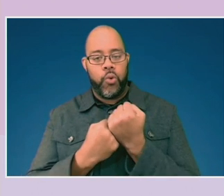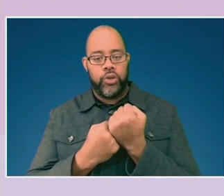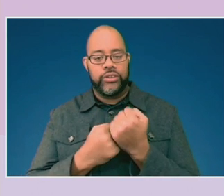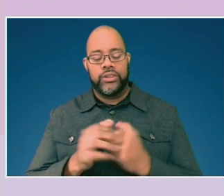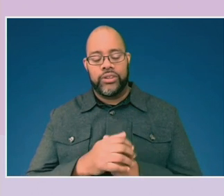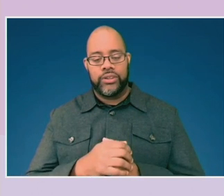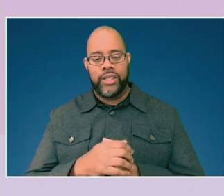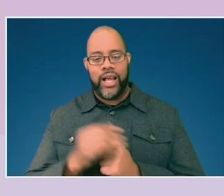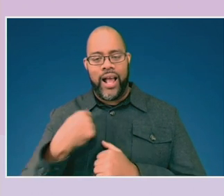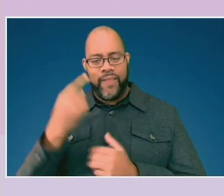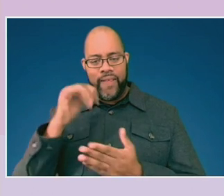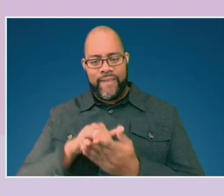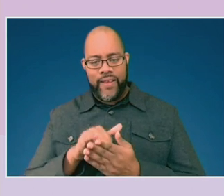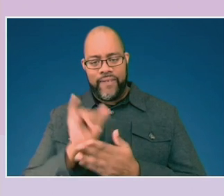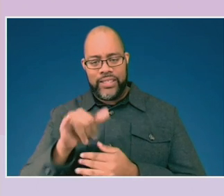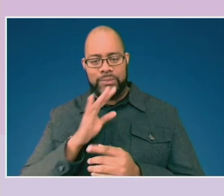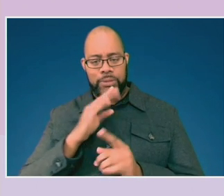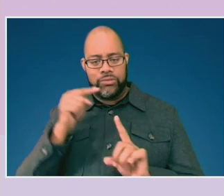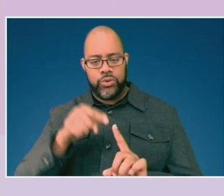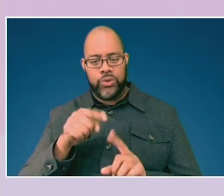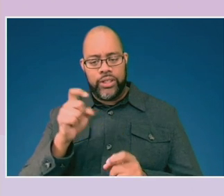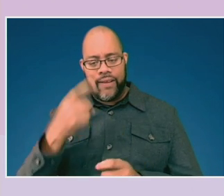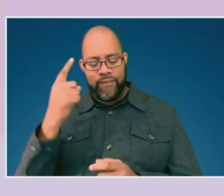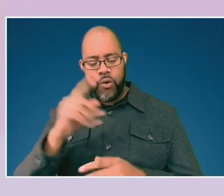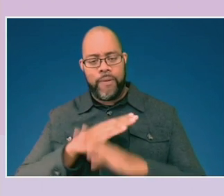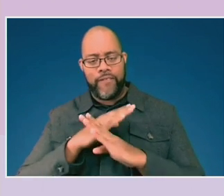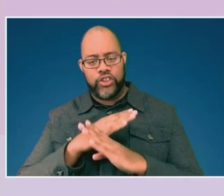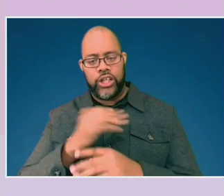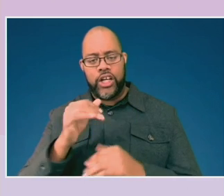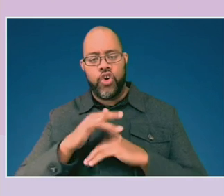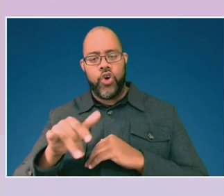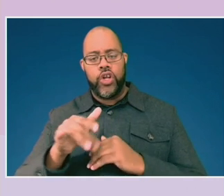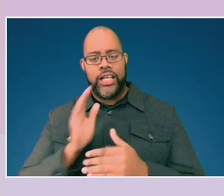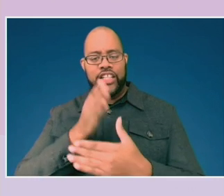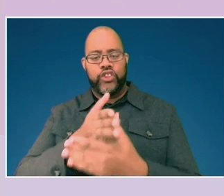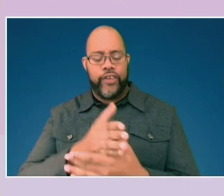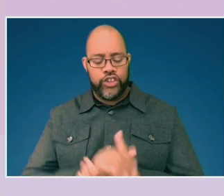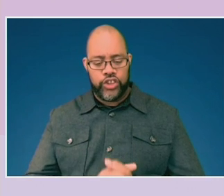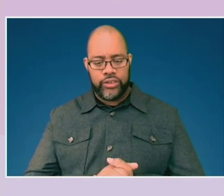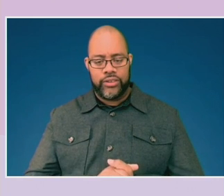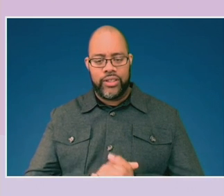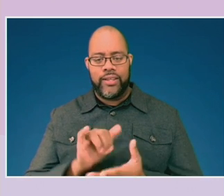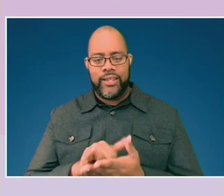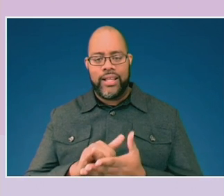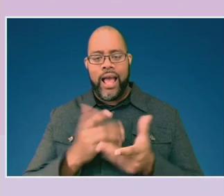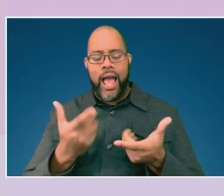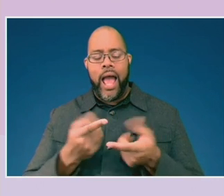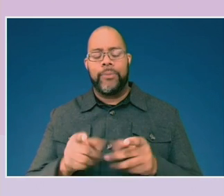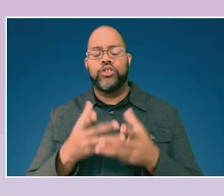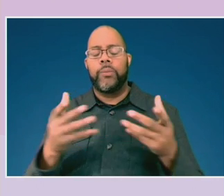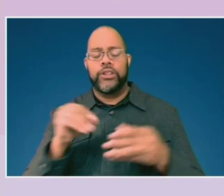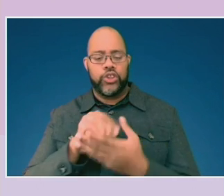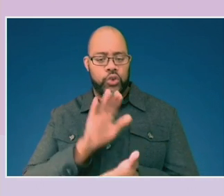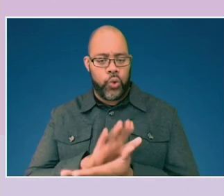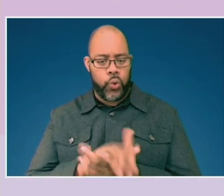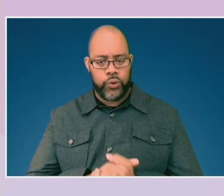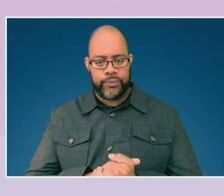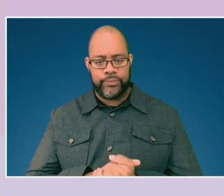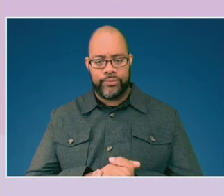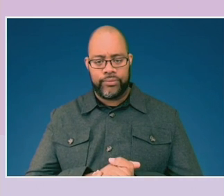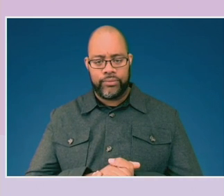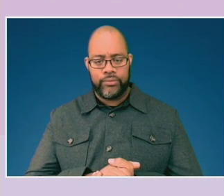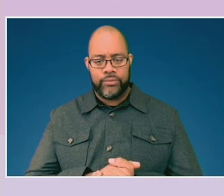I think this speaks to the need for prevention and early intervention that happens so much in schools. And certainly